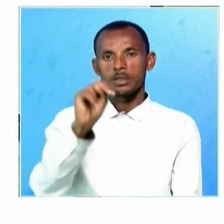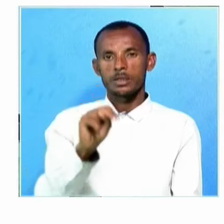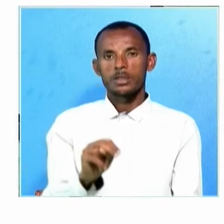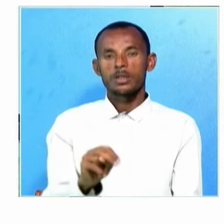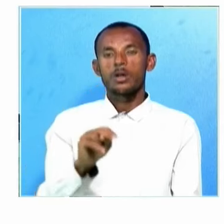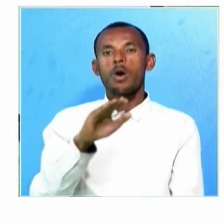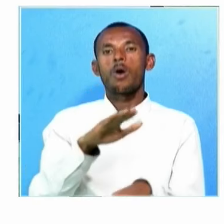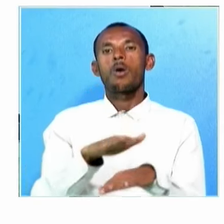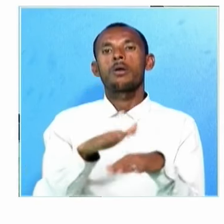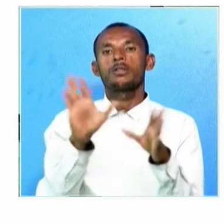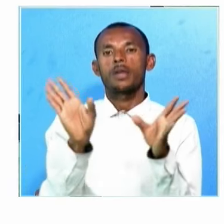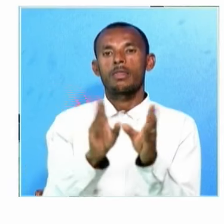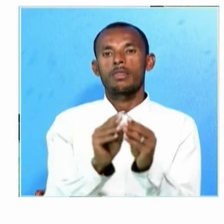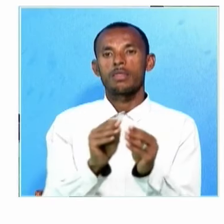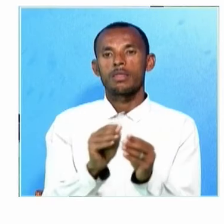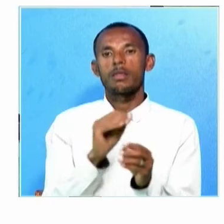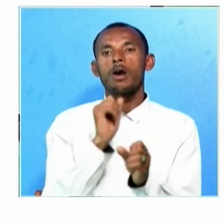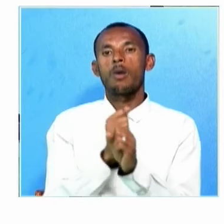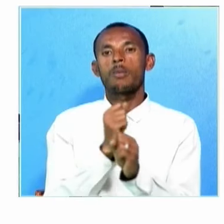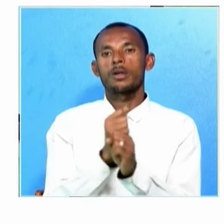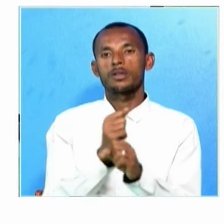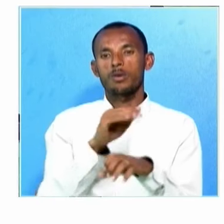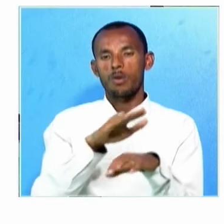on sets.